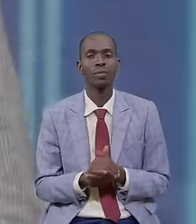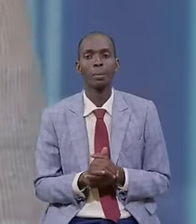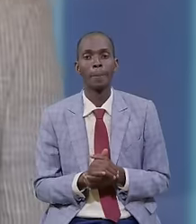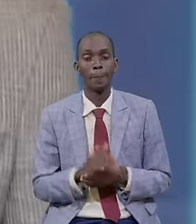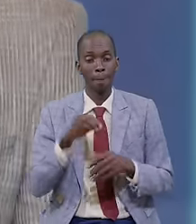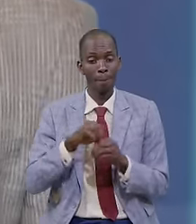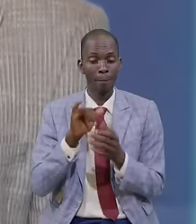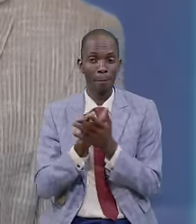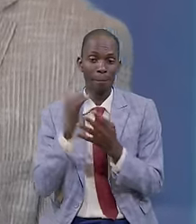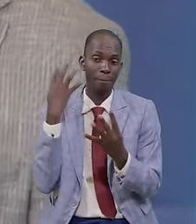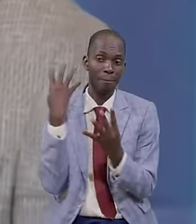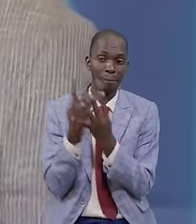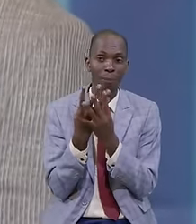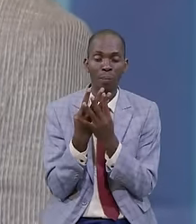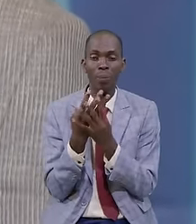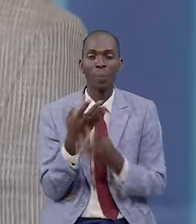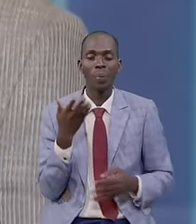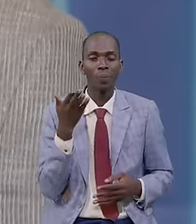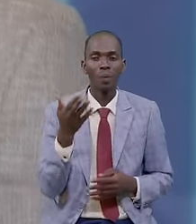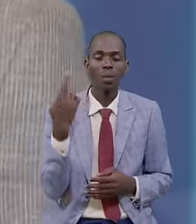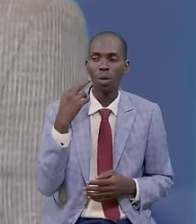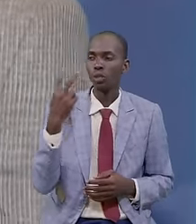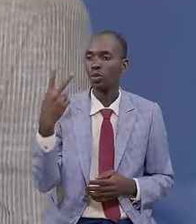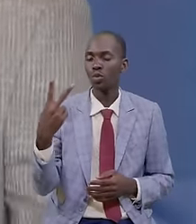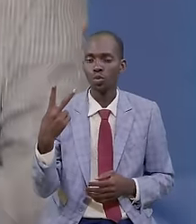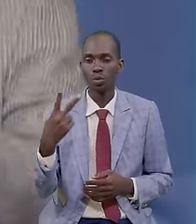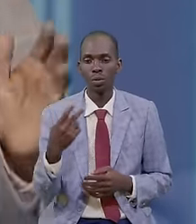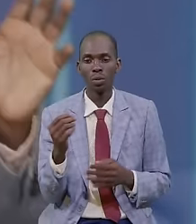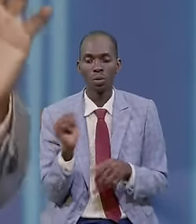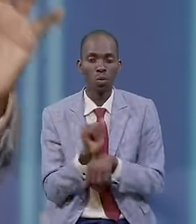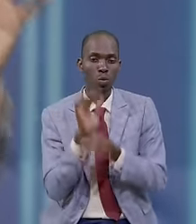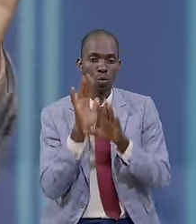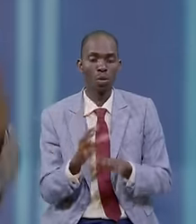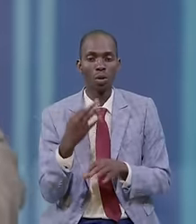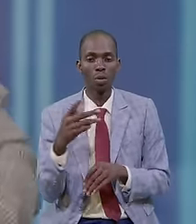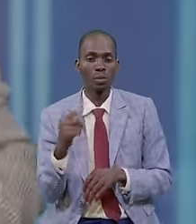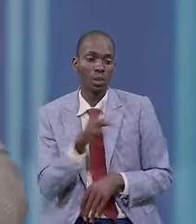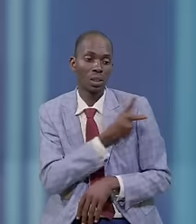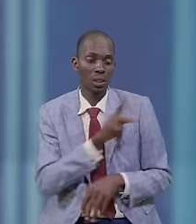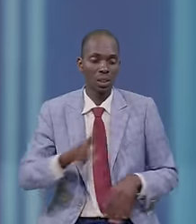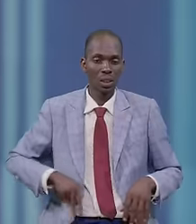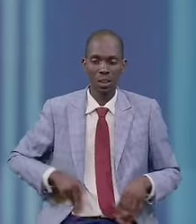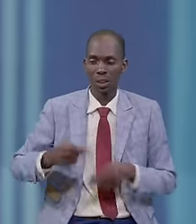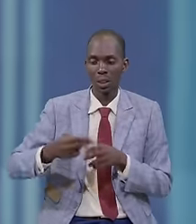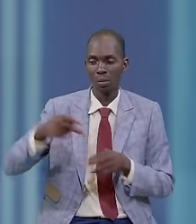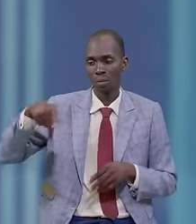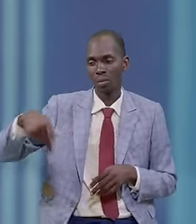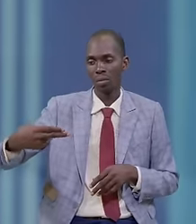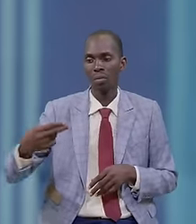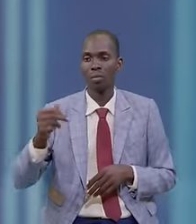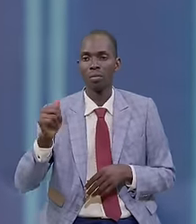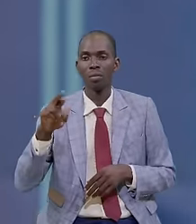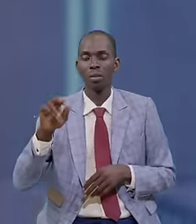had two officers of the king of Pharaoh. They had dreams in the night.